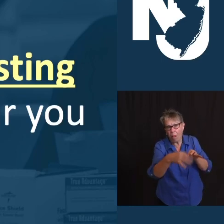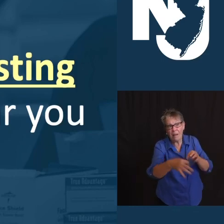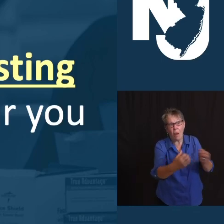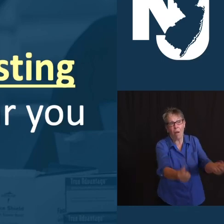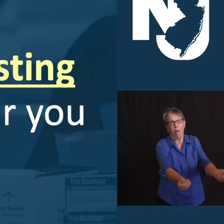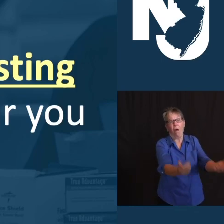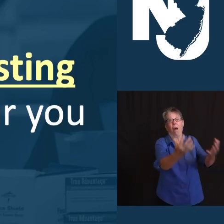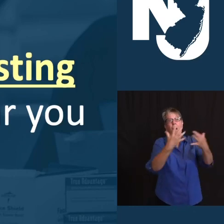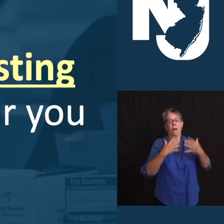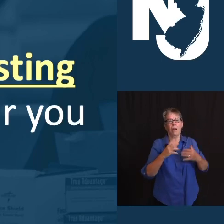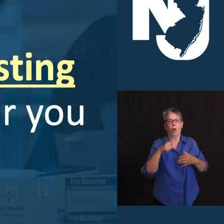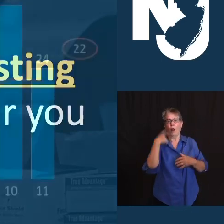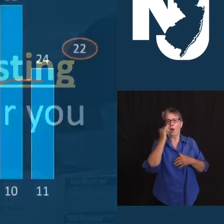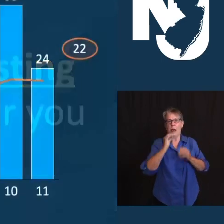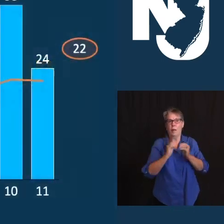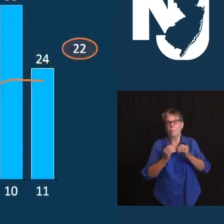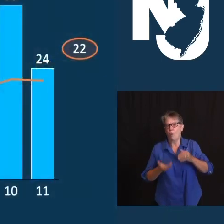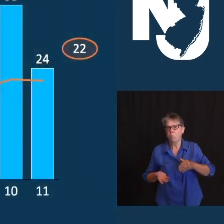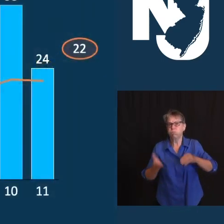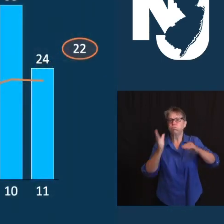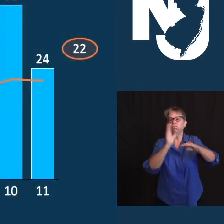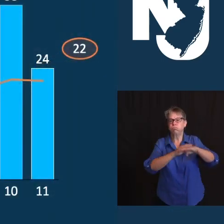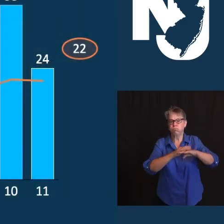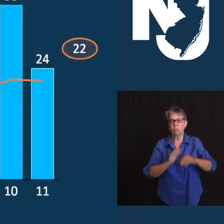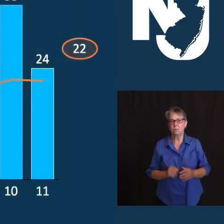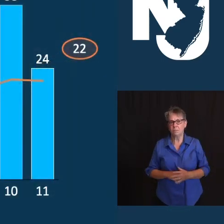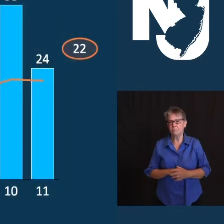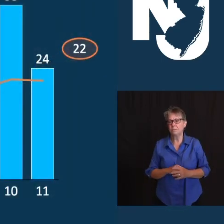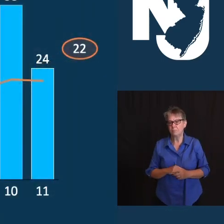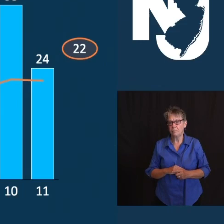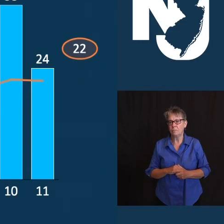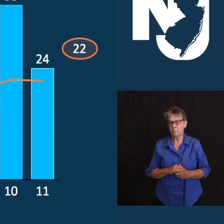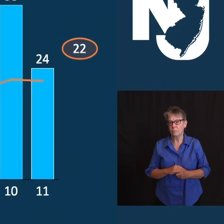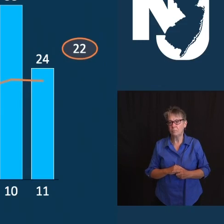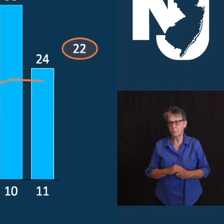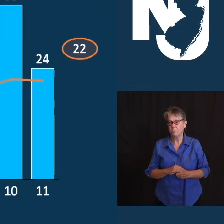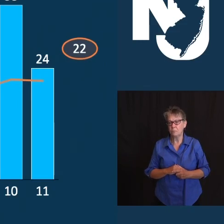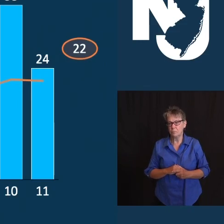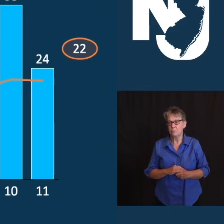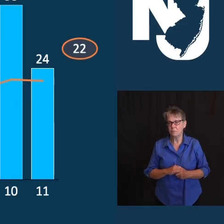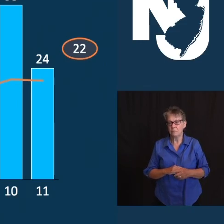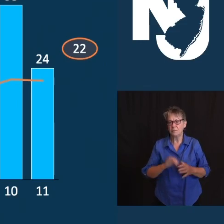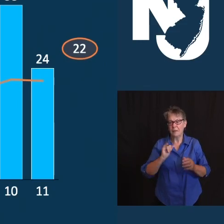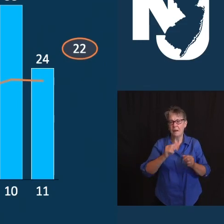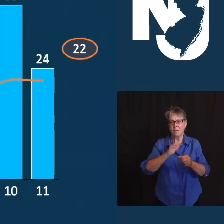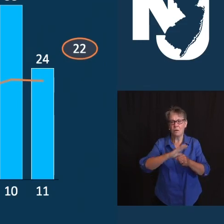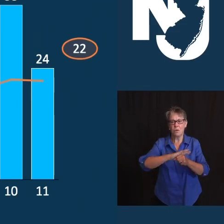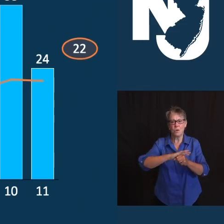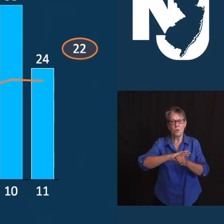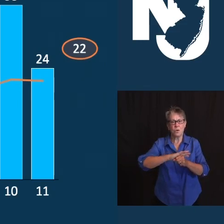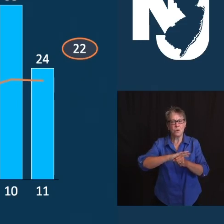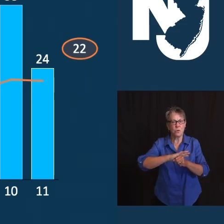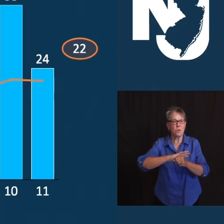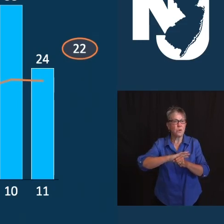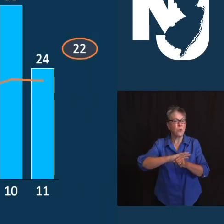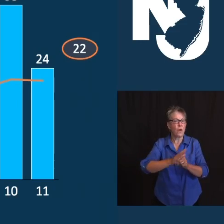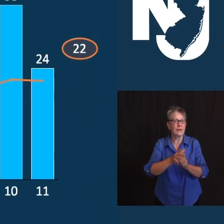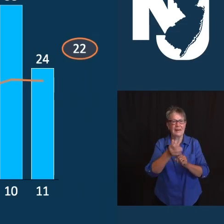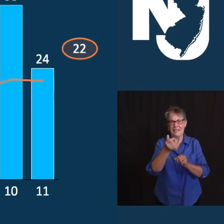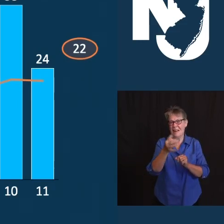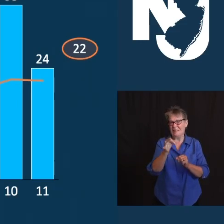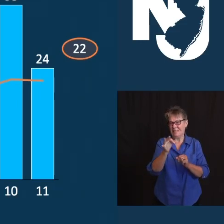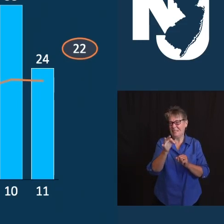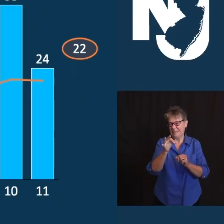covid19.nj.gov/testing. We have the capacity to meet demand, and as you can see here, we are conducting over 20,000 tests per day